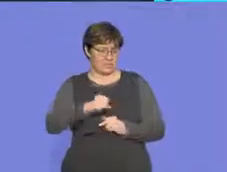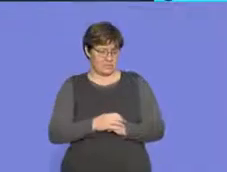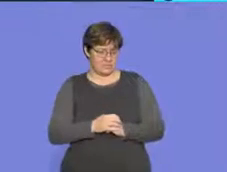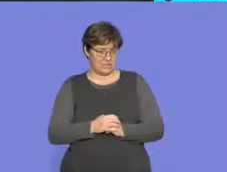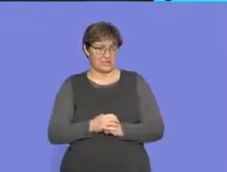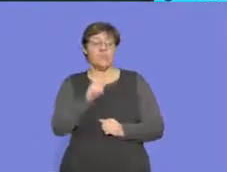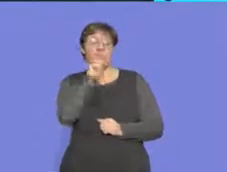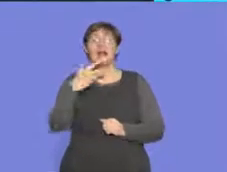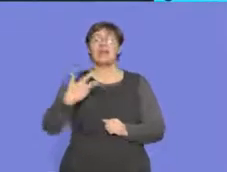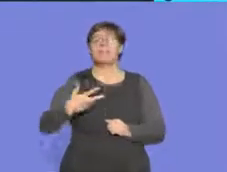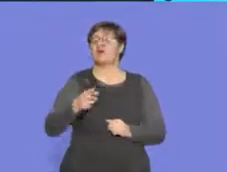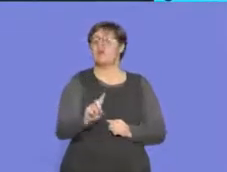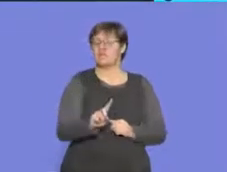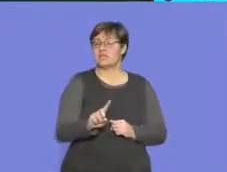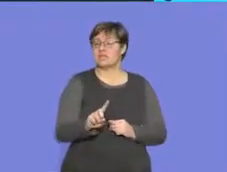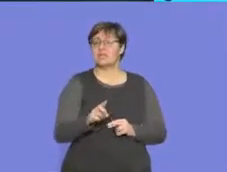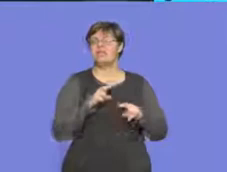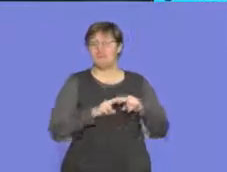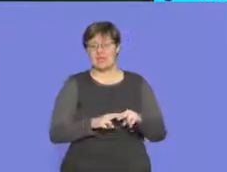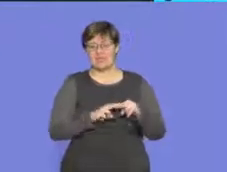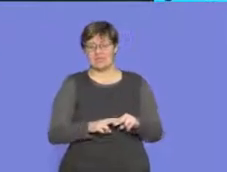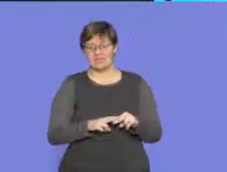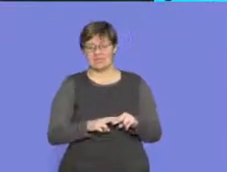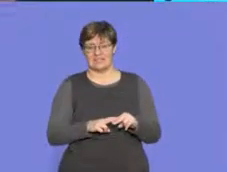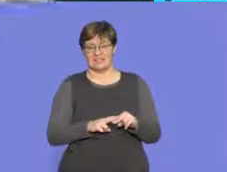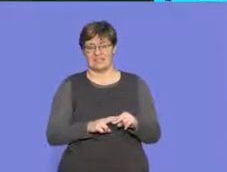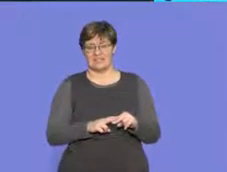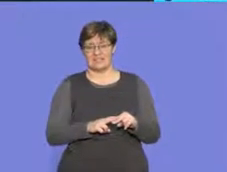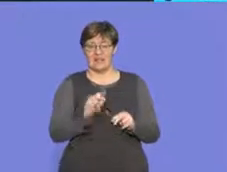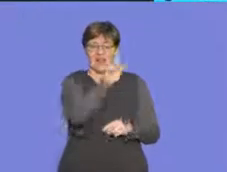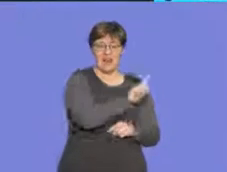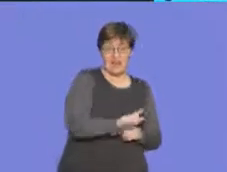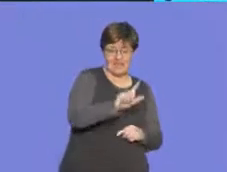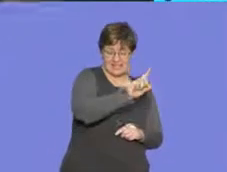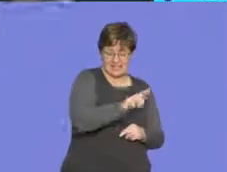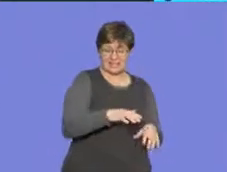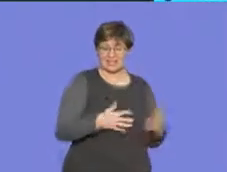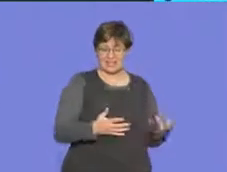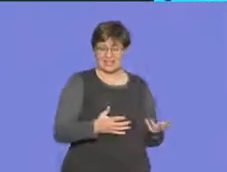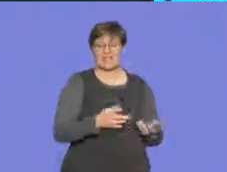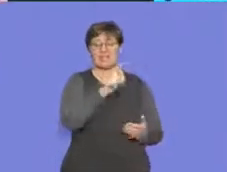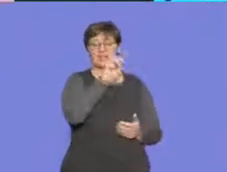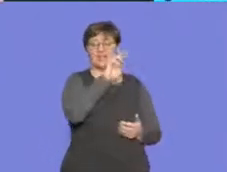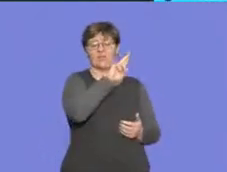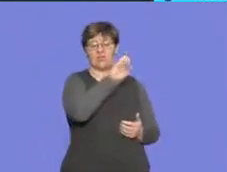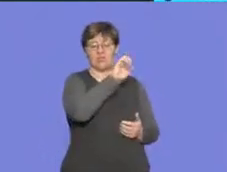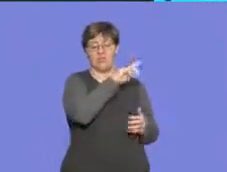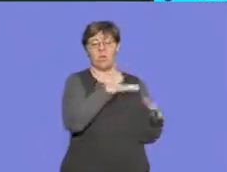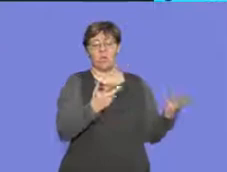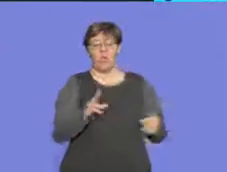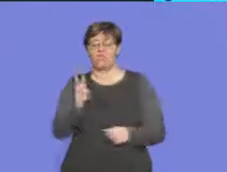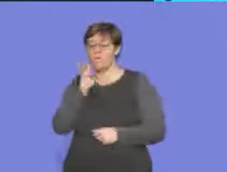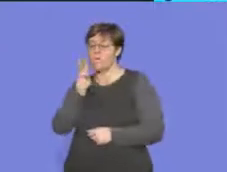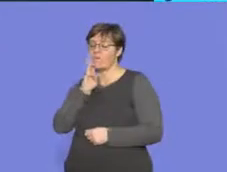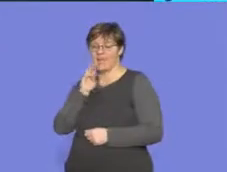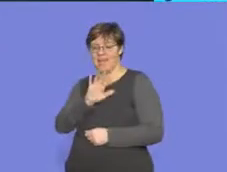are classified, again, according to the presence of land, in this case, the terrestrial, or the presence of these